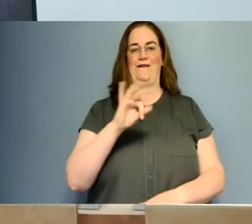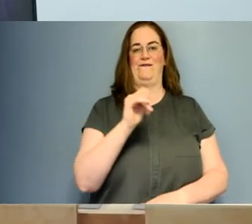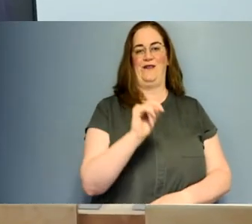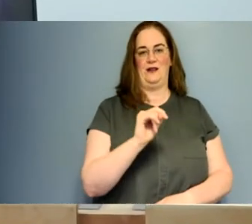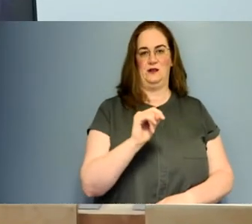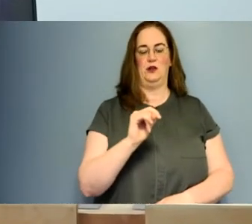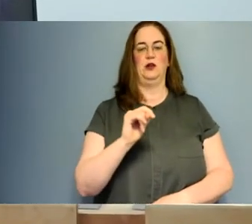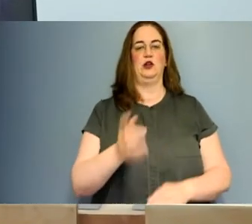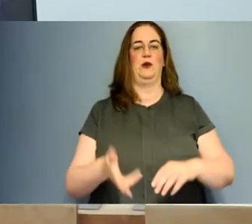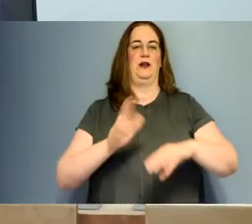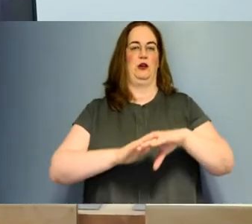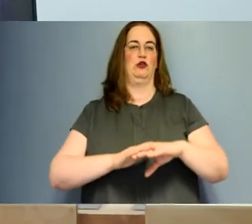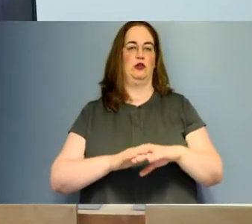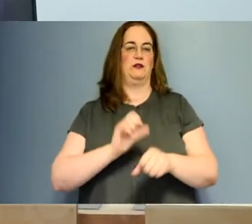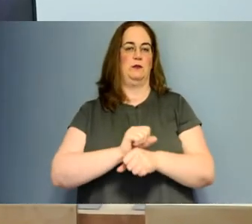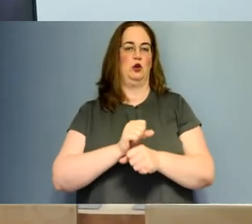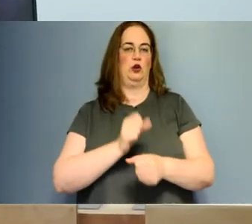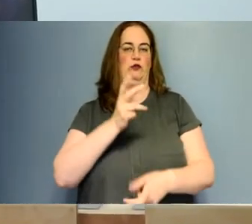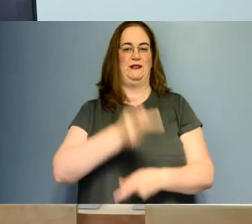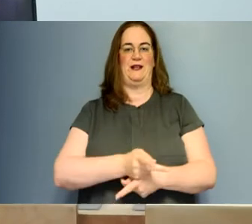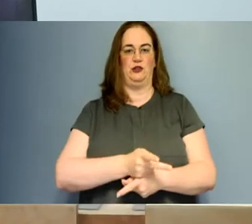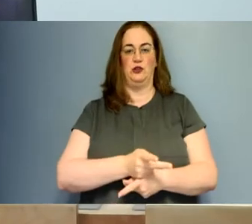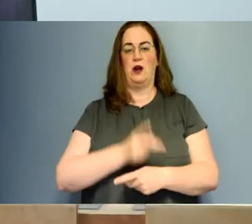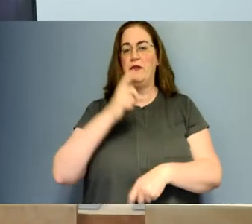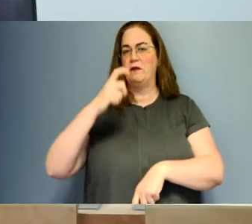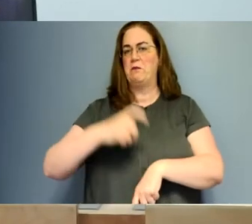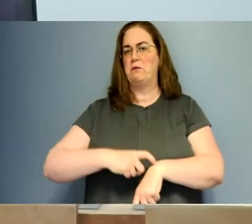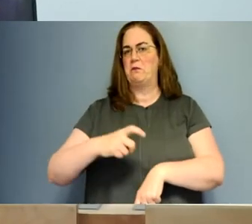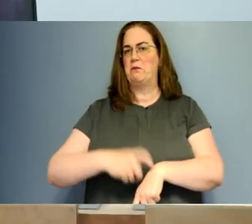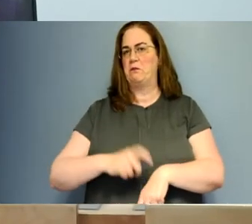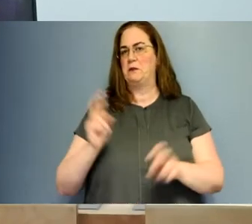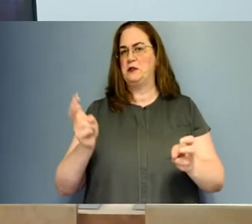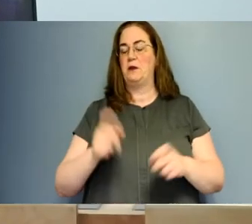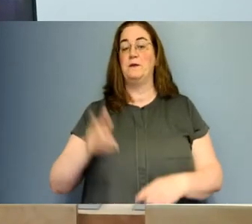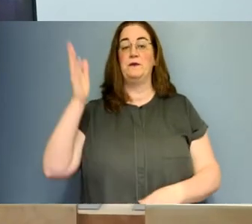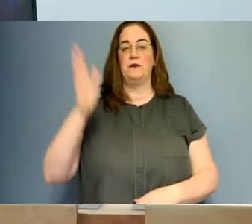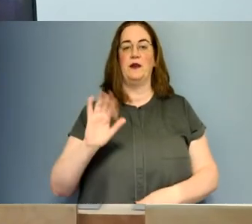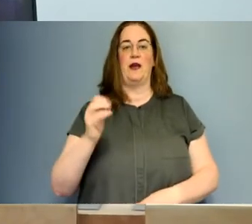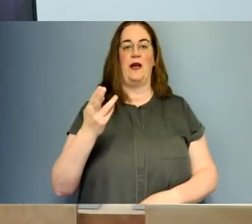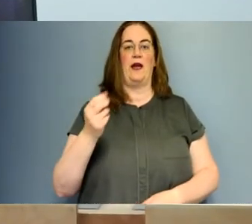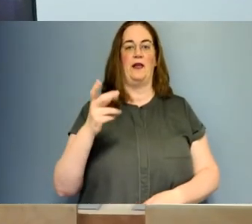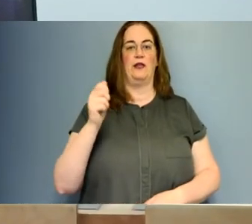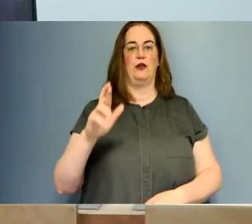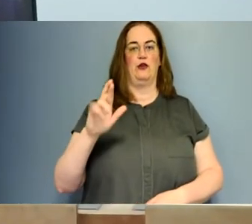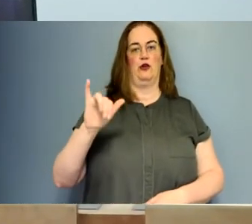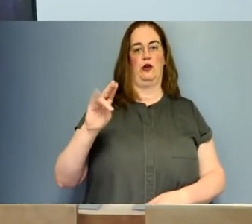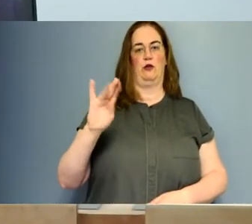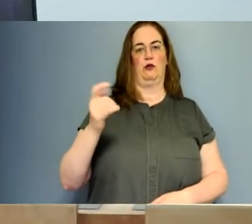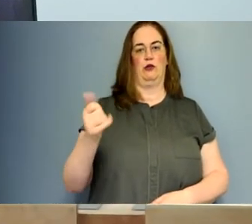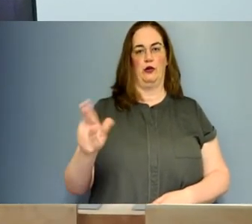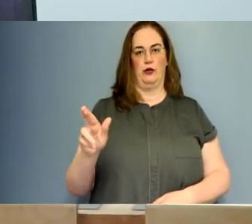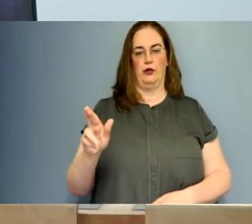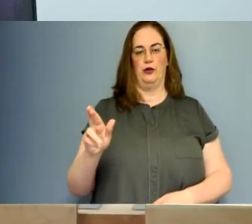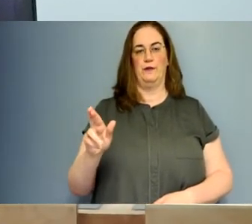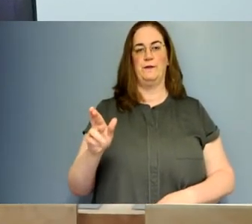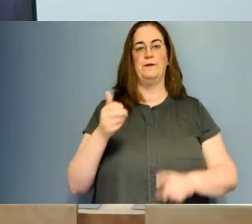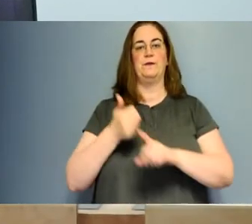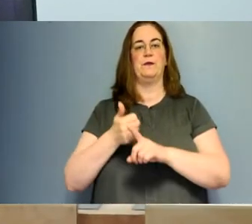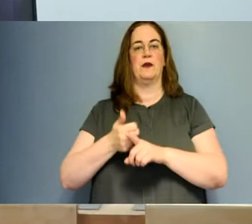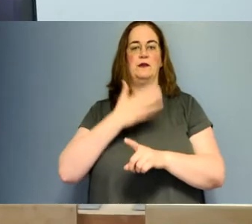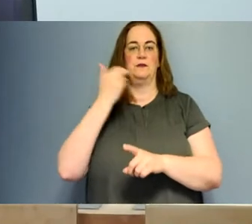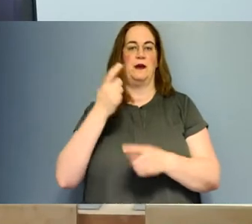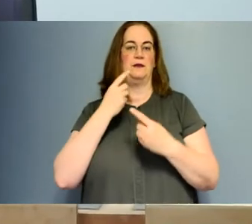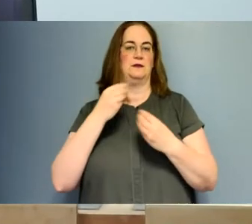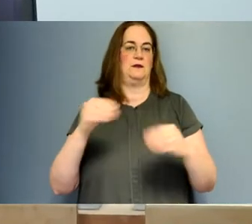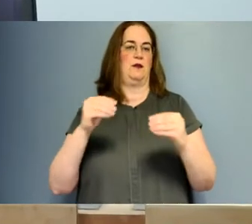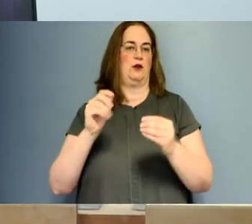Employee Retention. And I think it'll be a timely topic. The speaker is Heather Younger. She is a best-selling